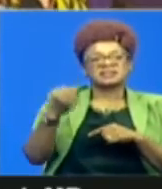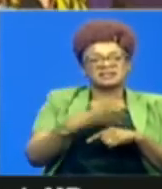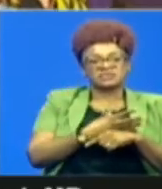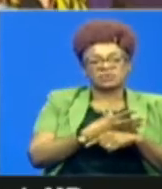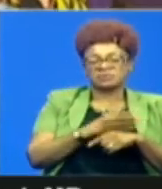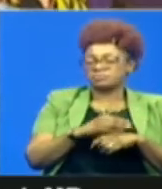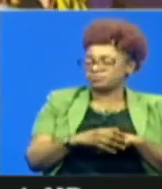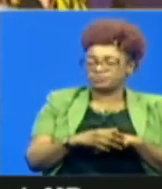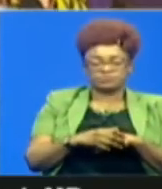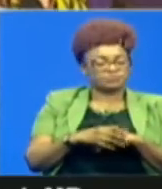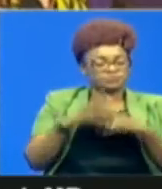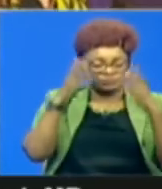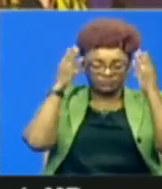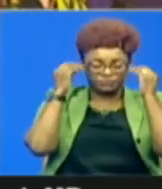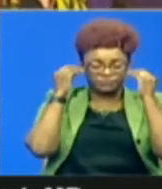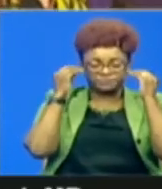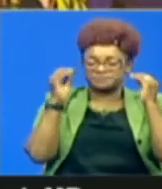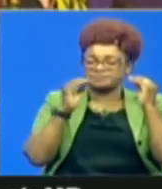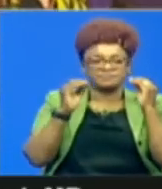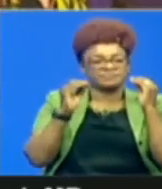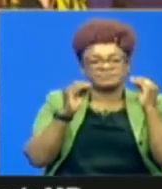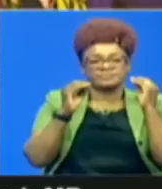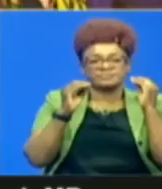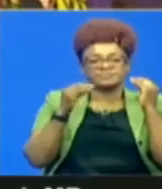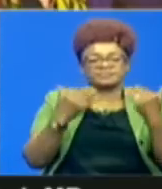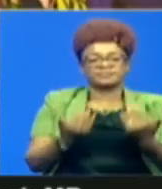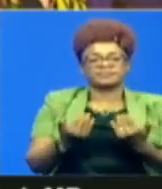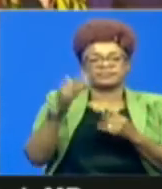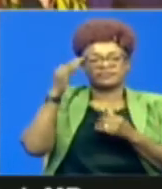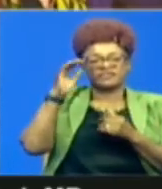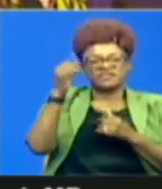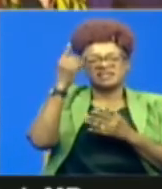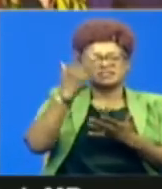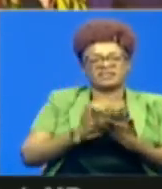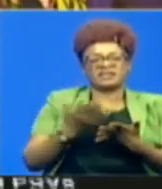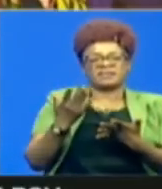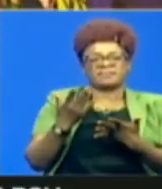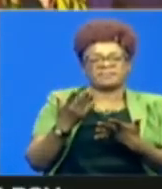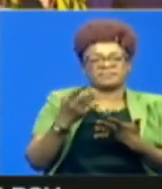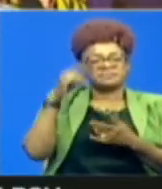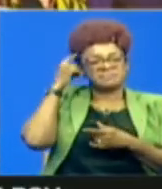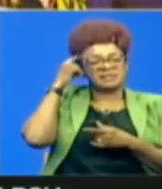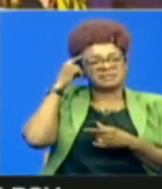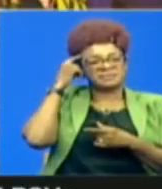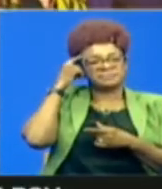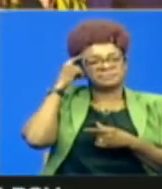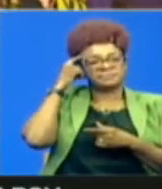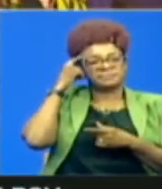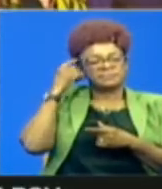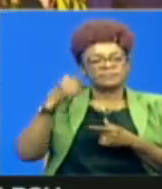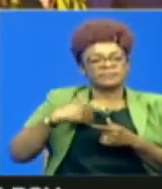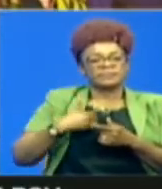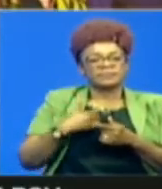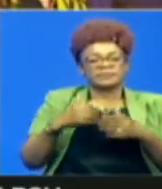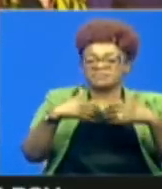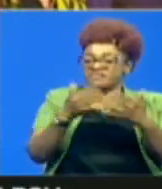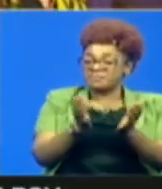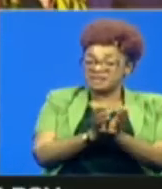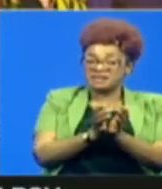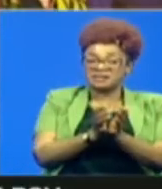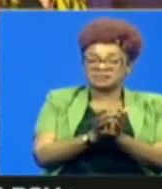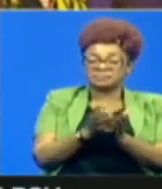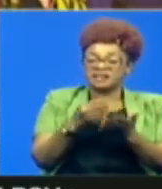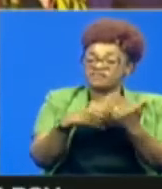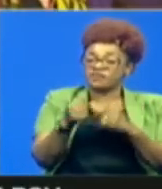settle. Because now I'll know, first thing that came into my mind is, because my family will not be able to afford